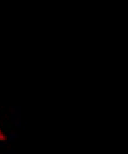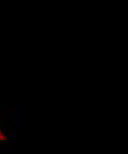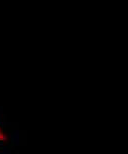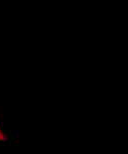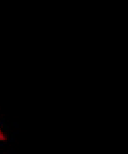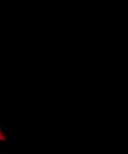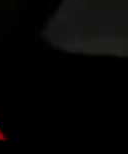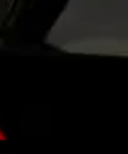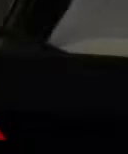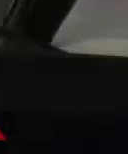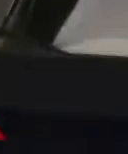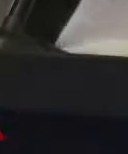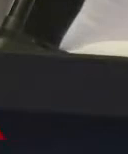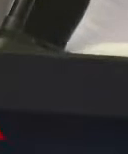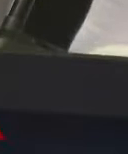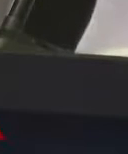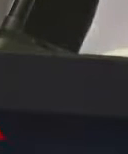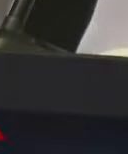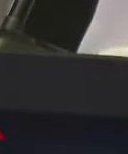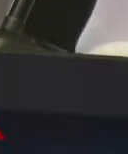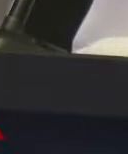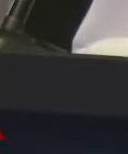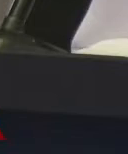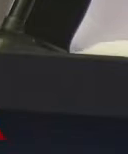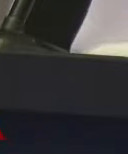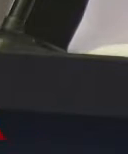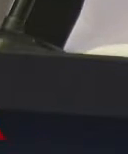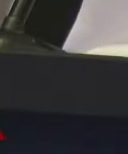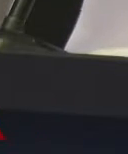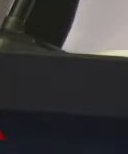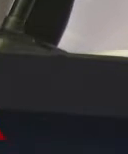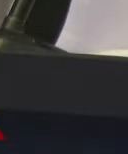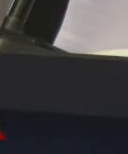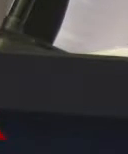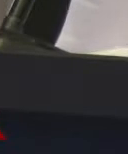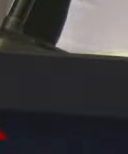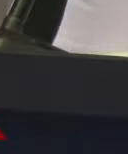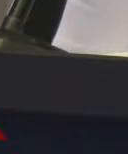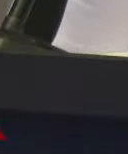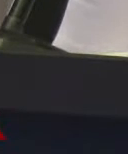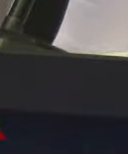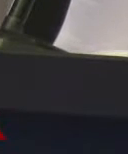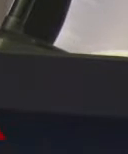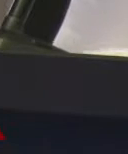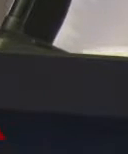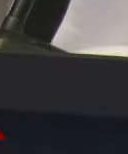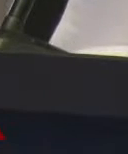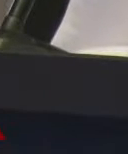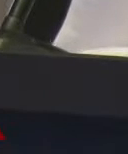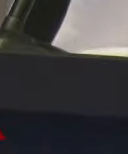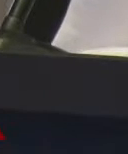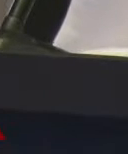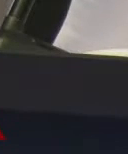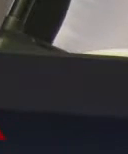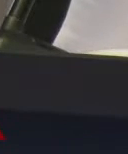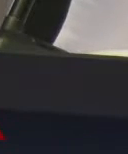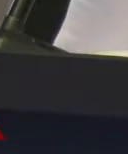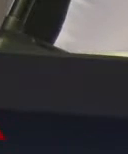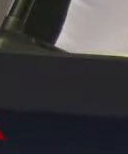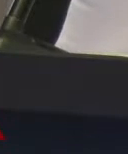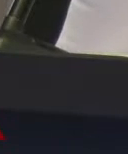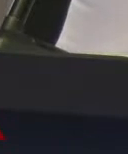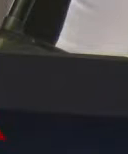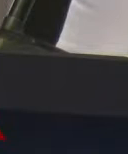by acting VC, Dr. Mweng, who was here. This indeed is a privilege to us that we do not take